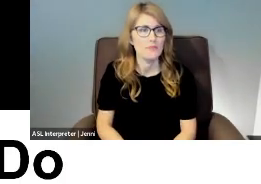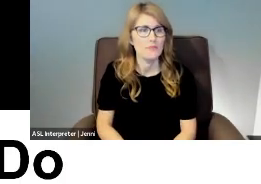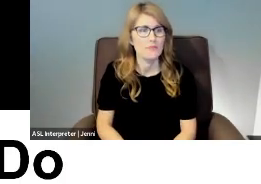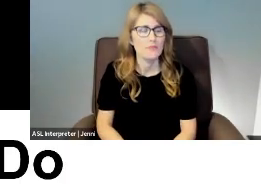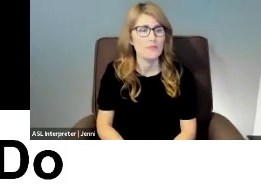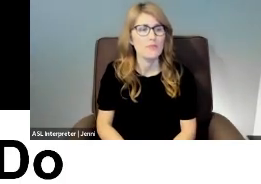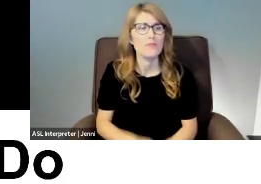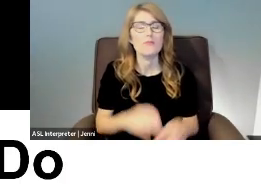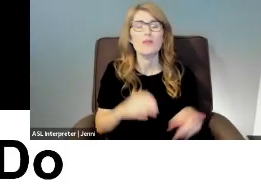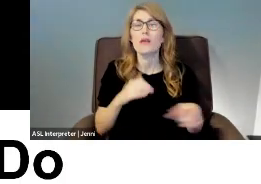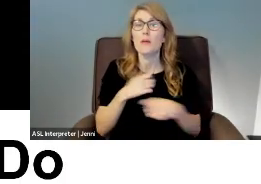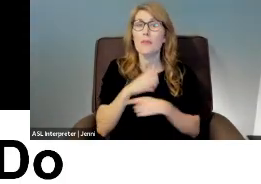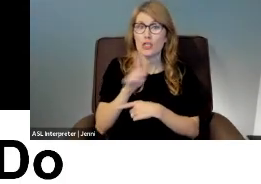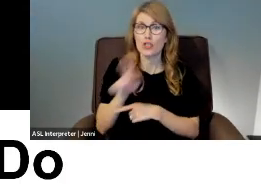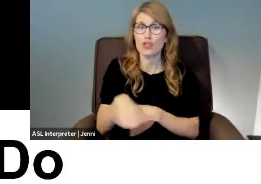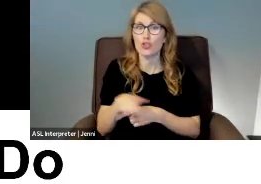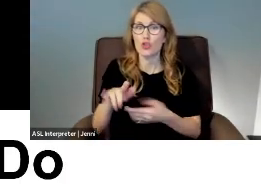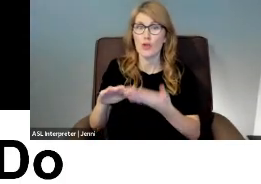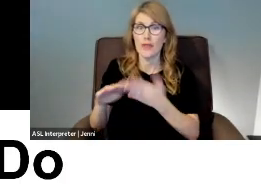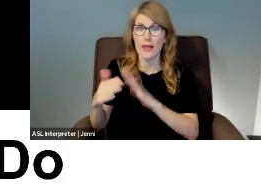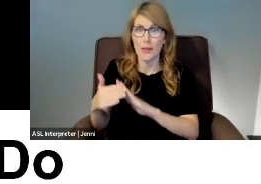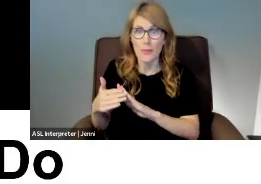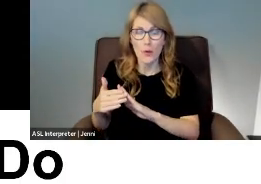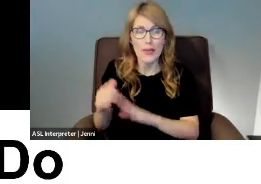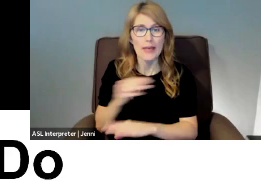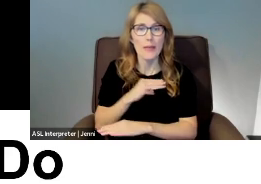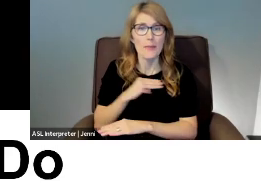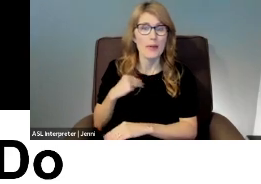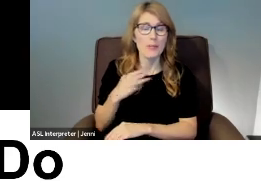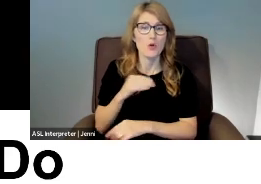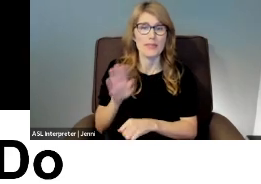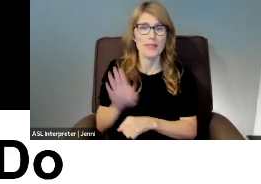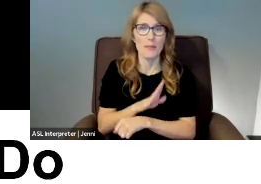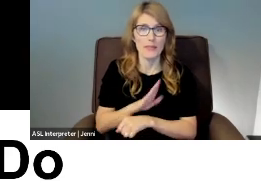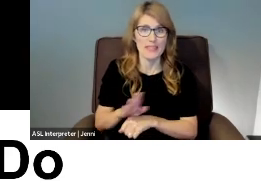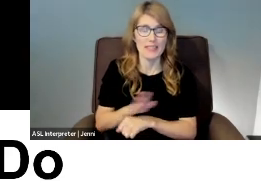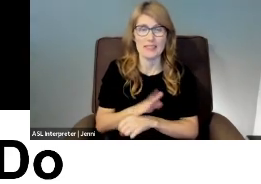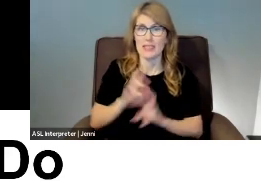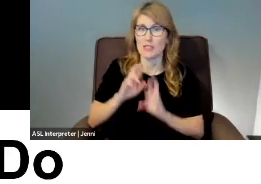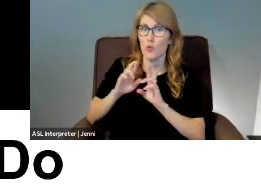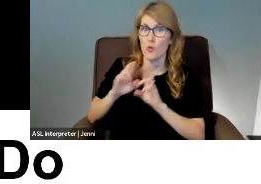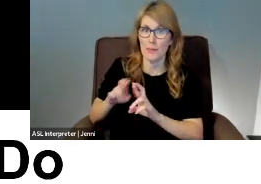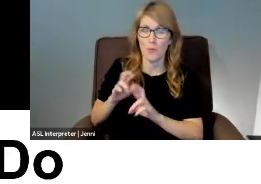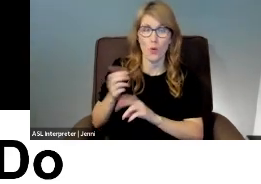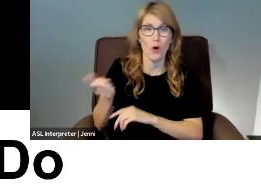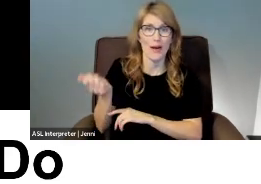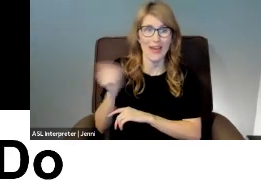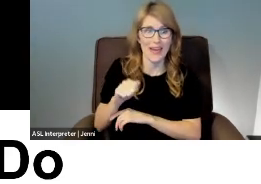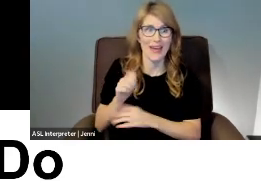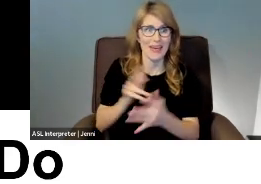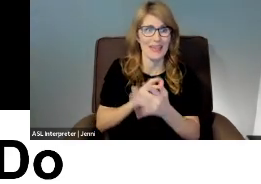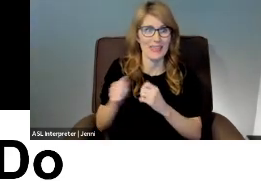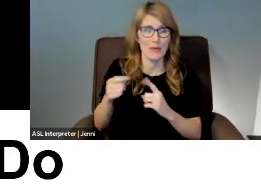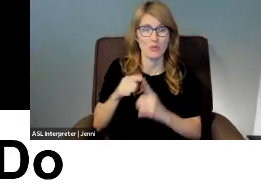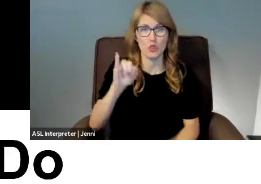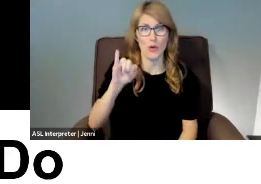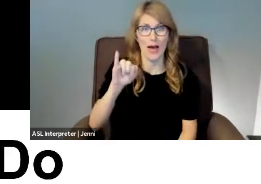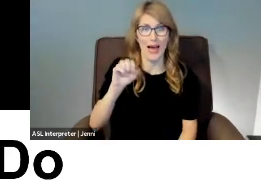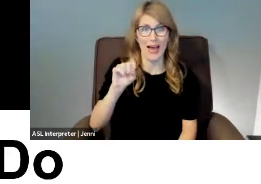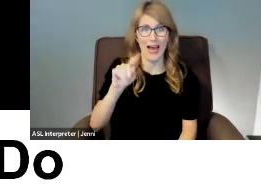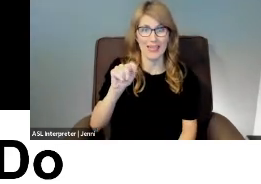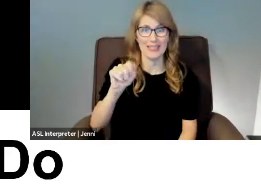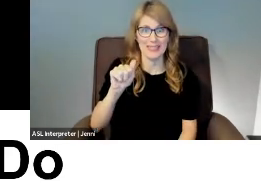Ensure community members and businesses report damages to the ISTAT, and we'll put that ISTAT